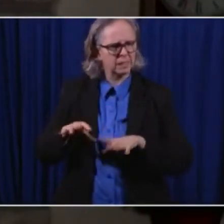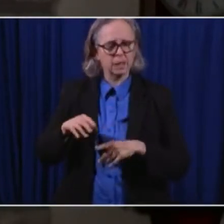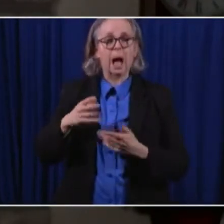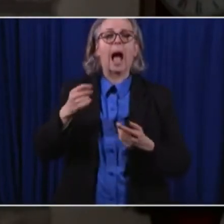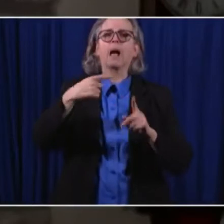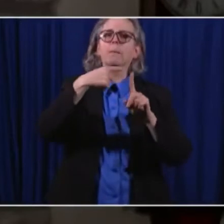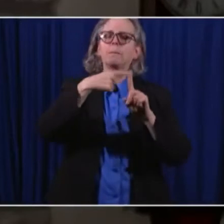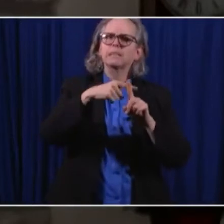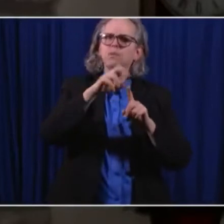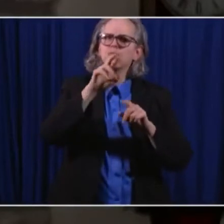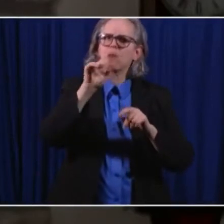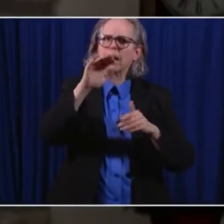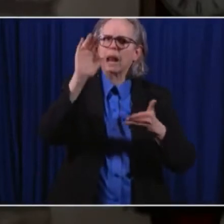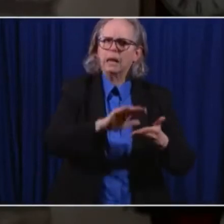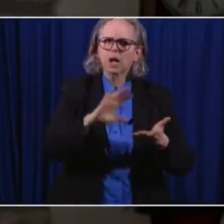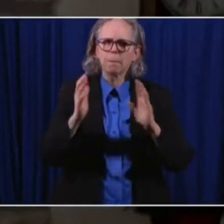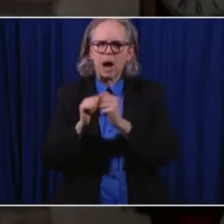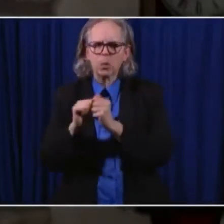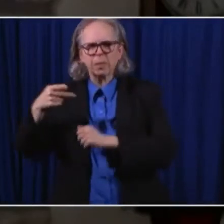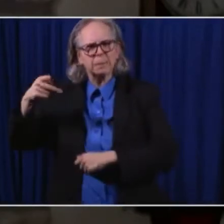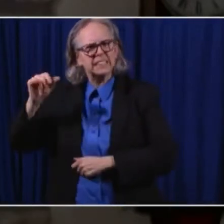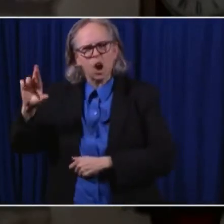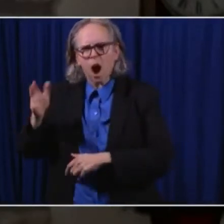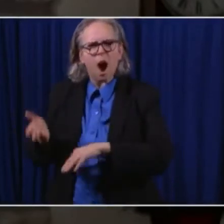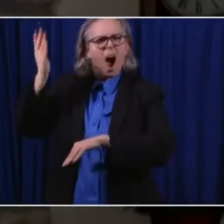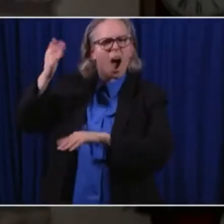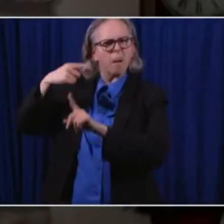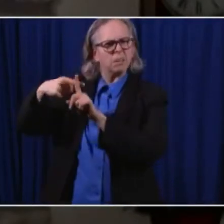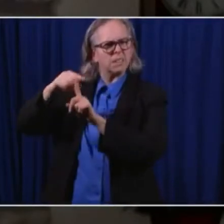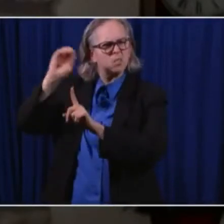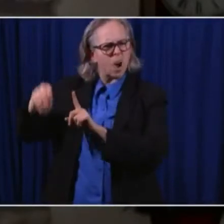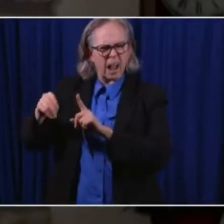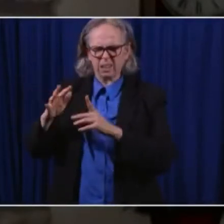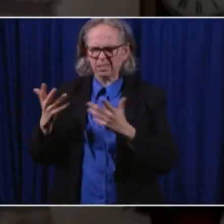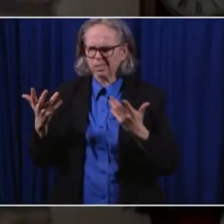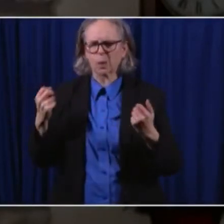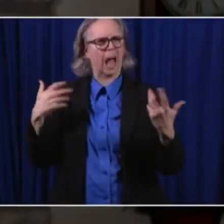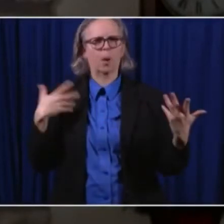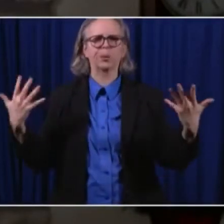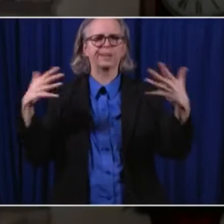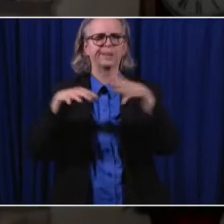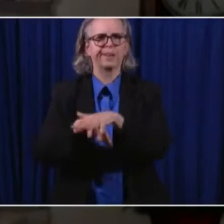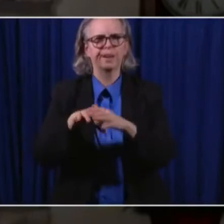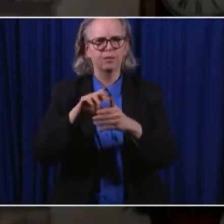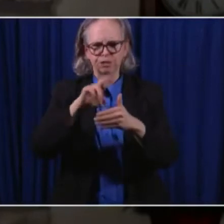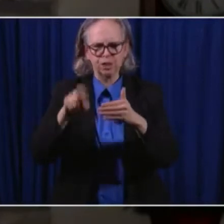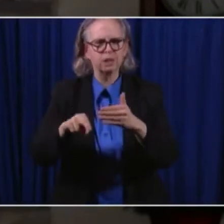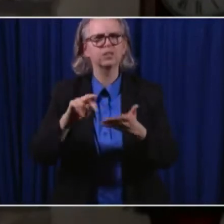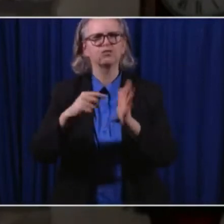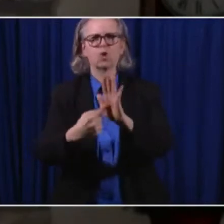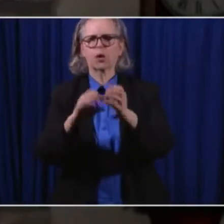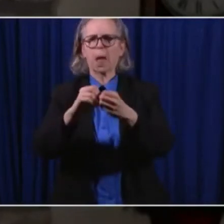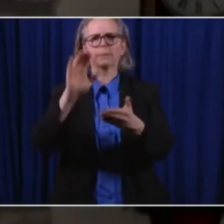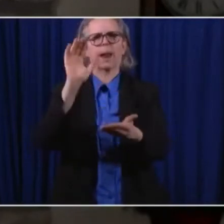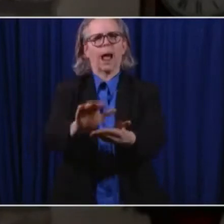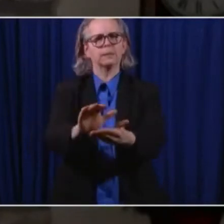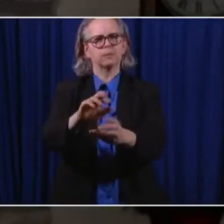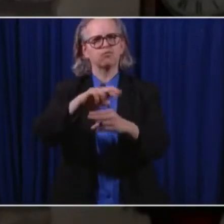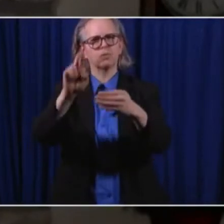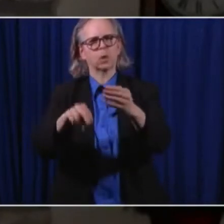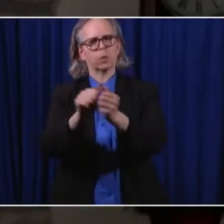test, which would mean if you combine the two, you get a lower number. Now, in the report I get every